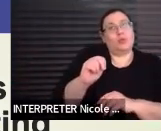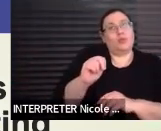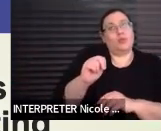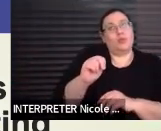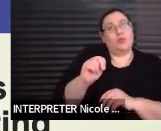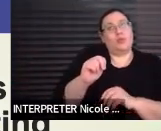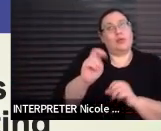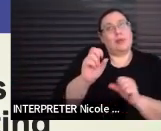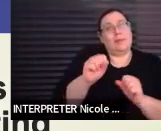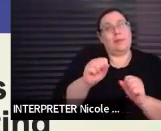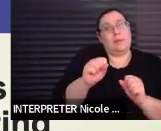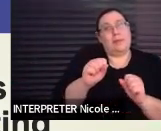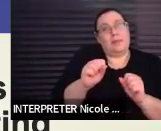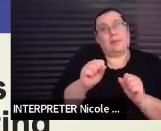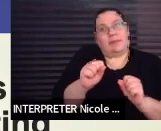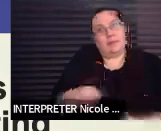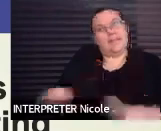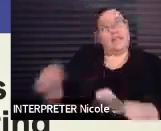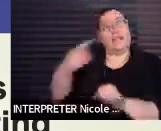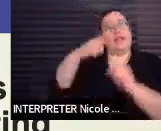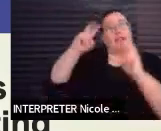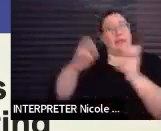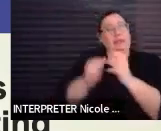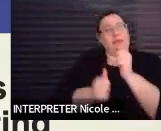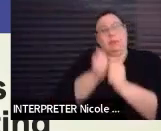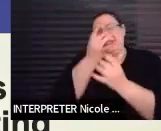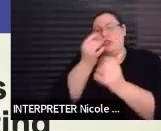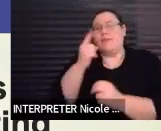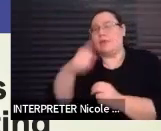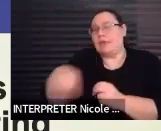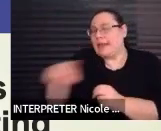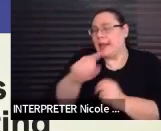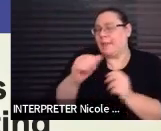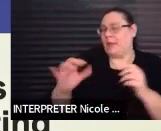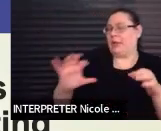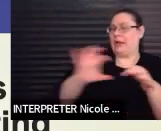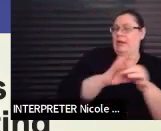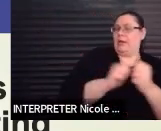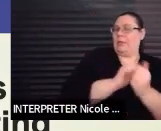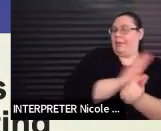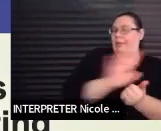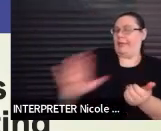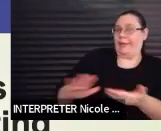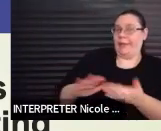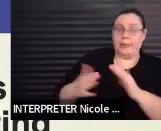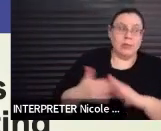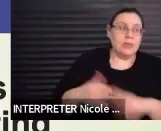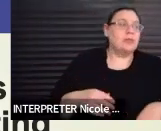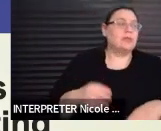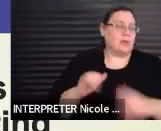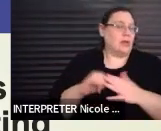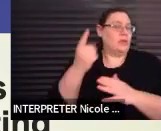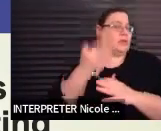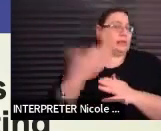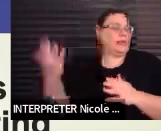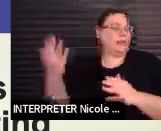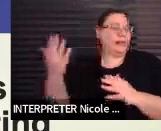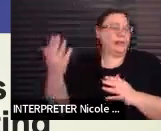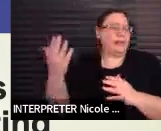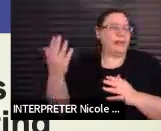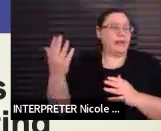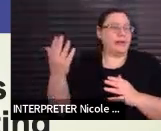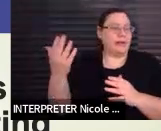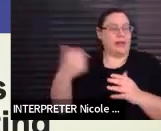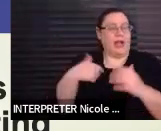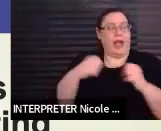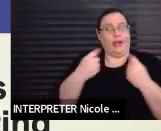ability for the topics that interested them that would connect to their own communities. So that was one thing that I was able to